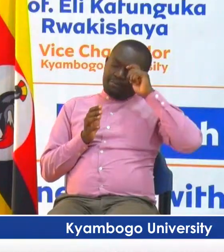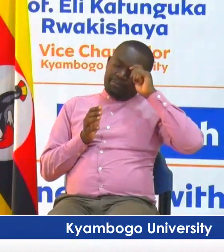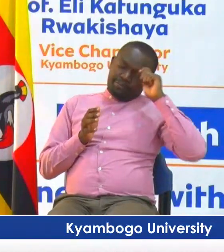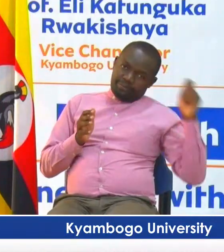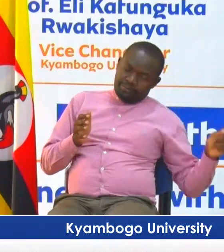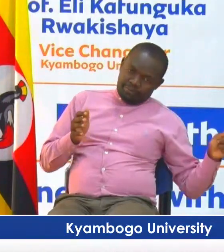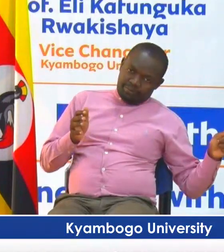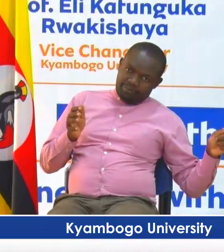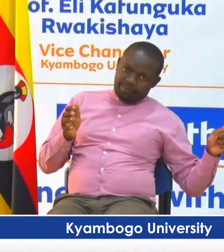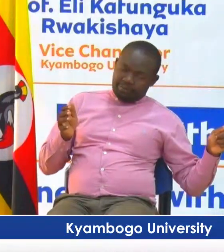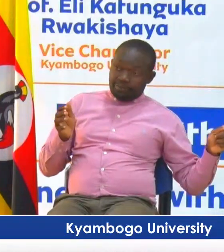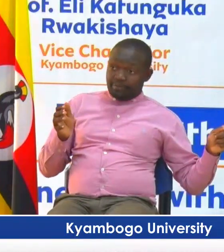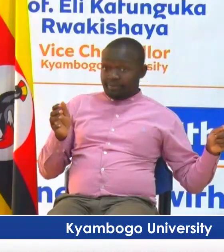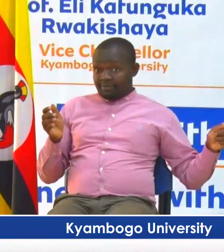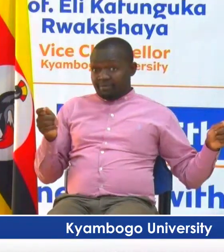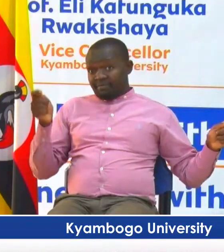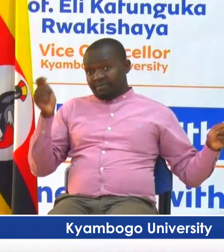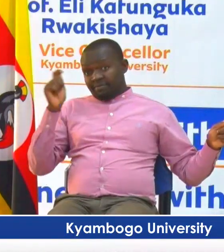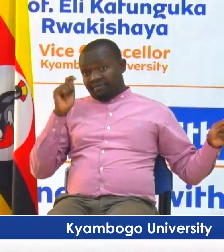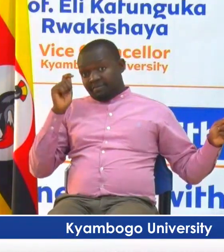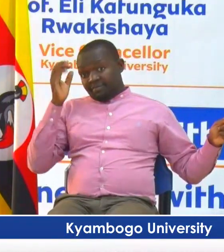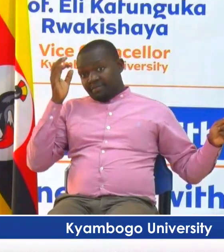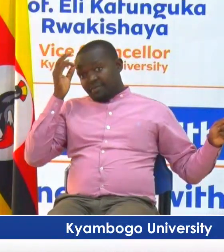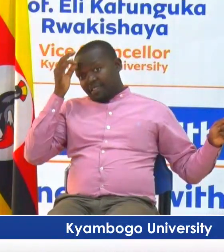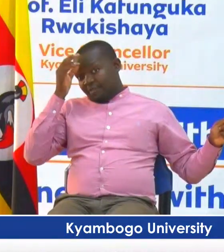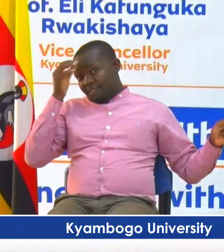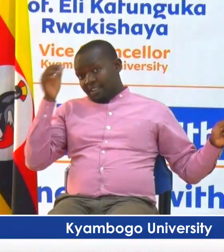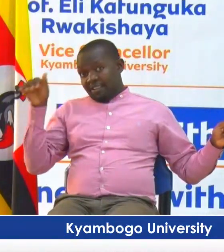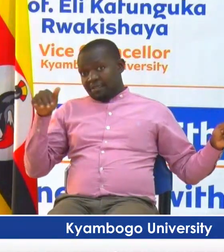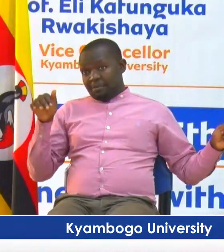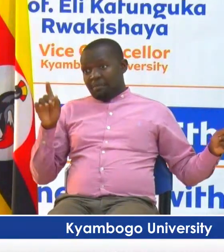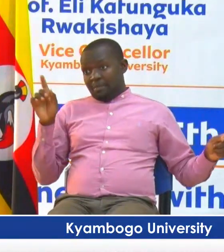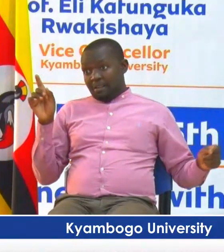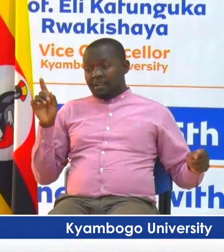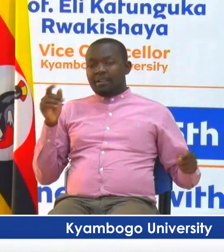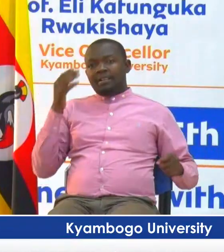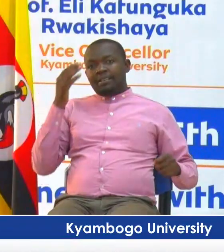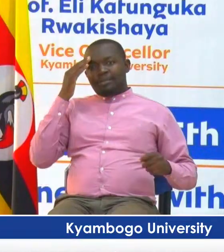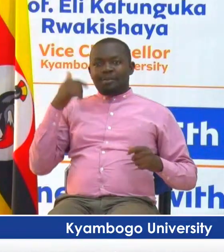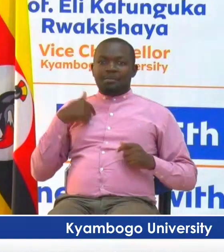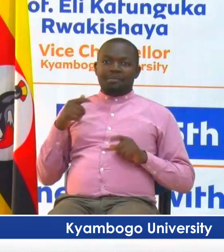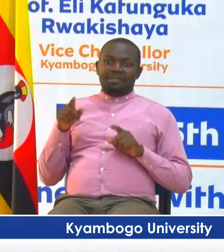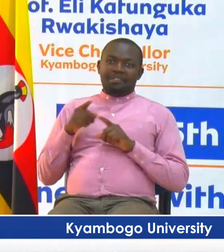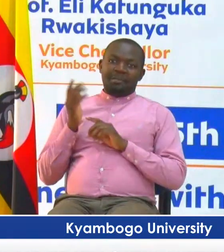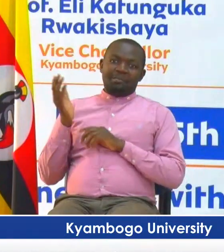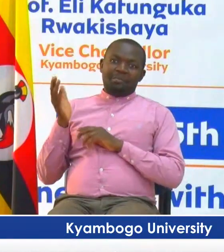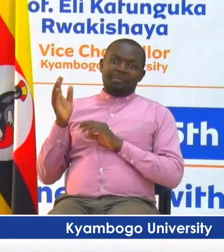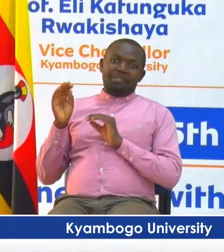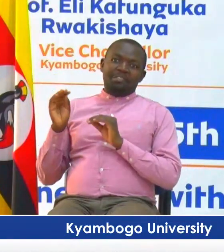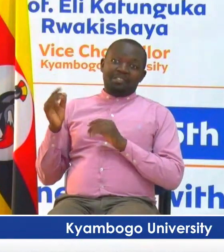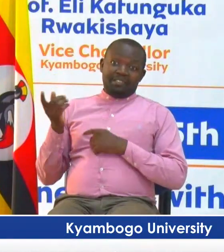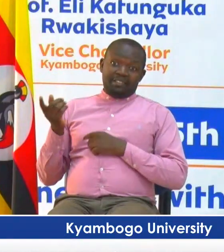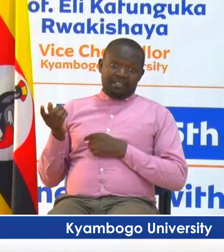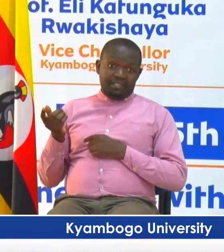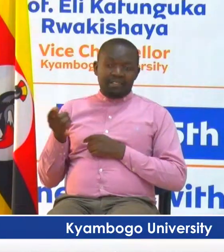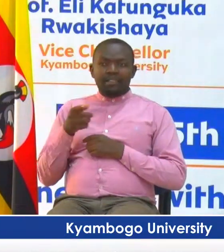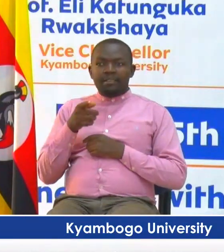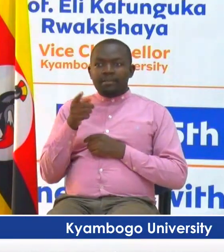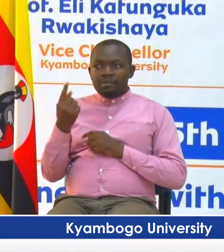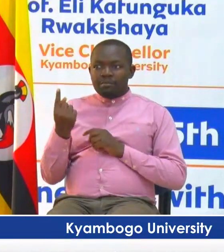but on the faculty, as a faculty member. I also teach. You come to us